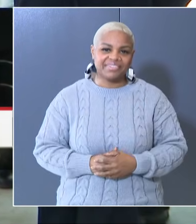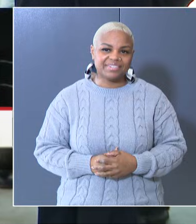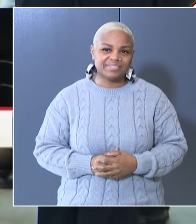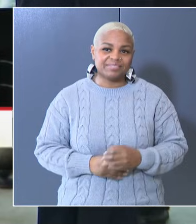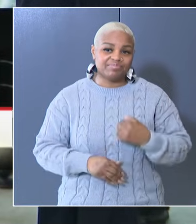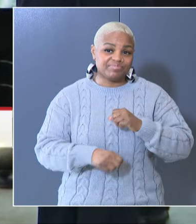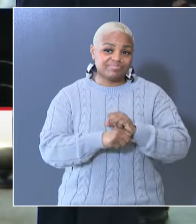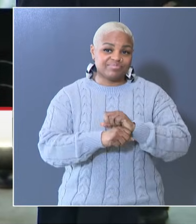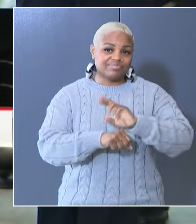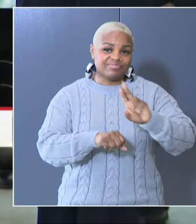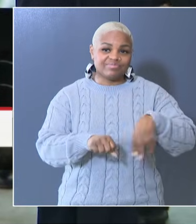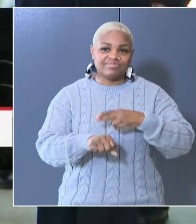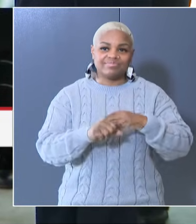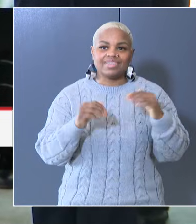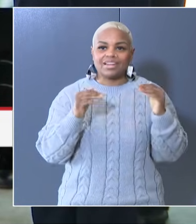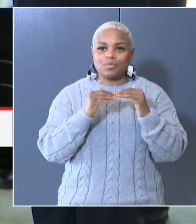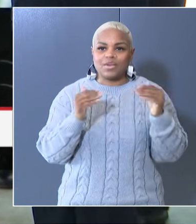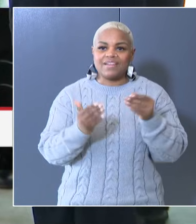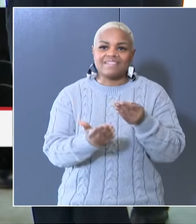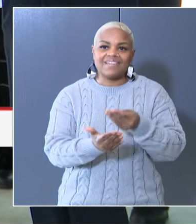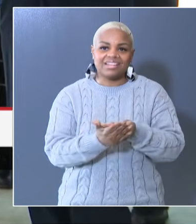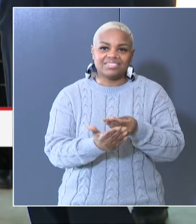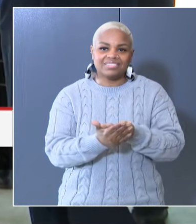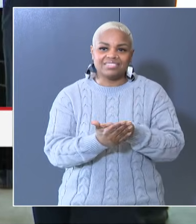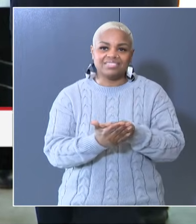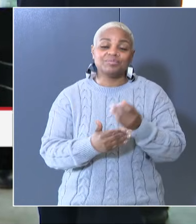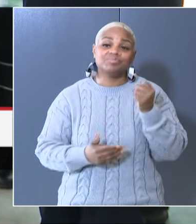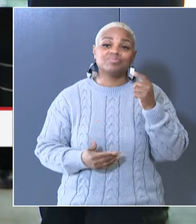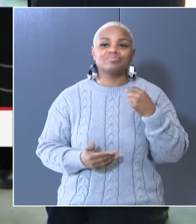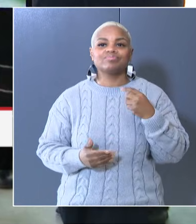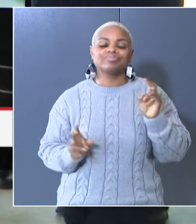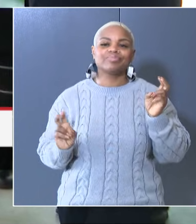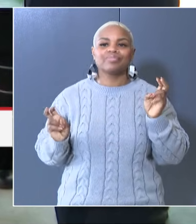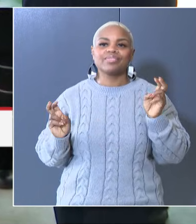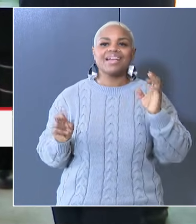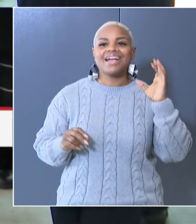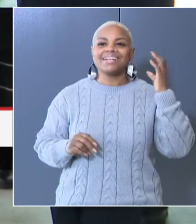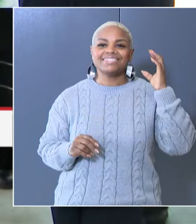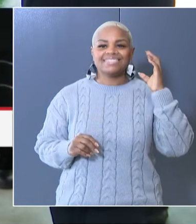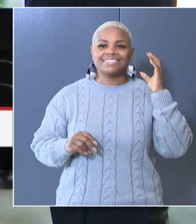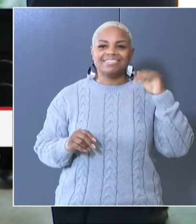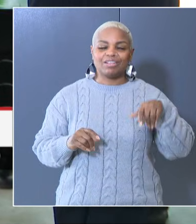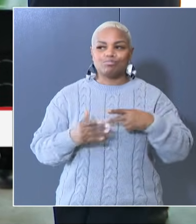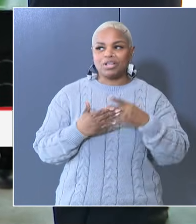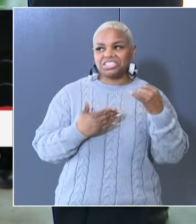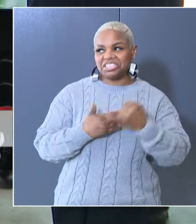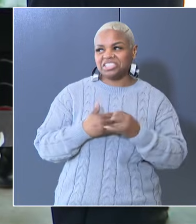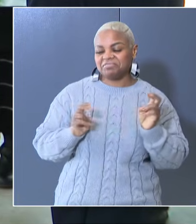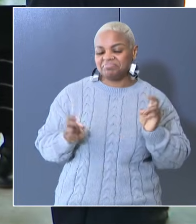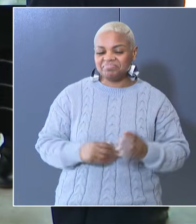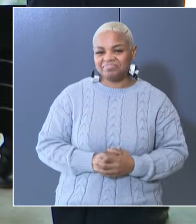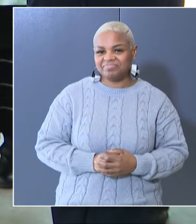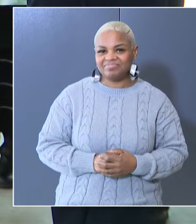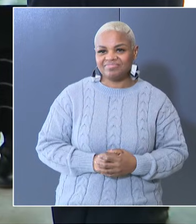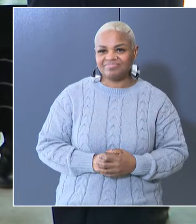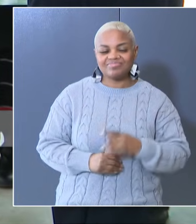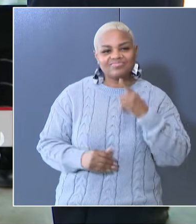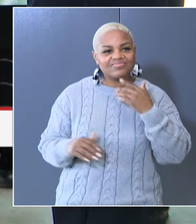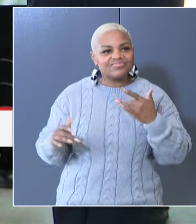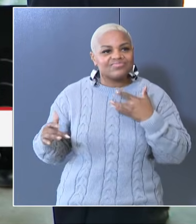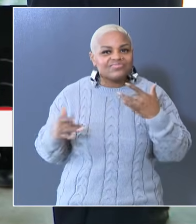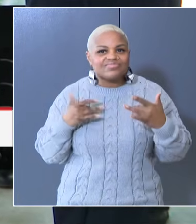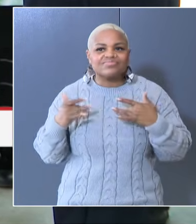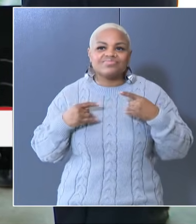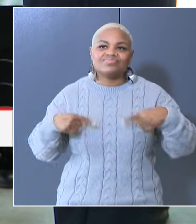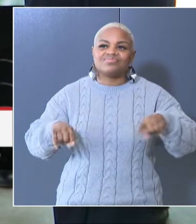Equity Fund, the cousin previously mentioned of LISC. It's my honor to be here today with all of you to celebrate